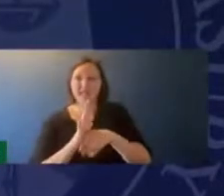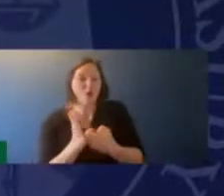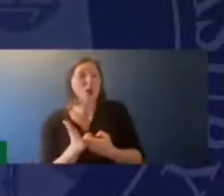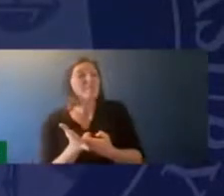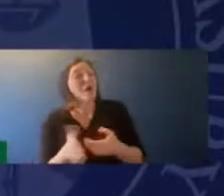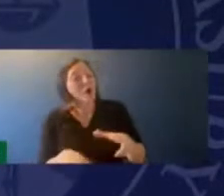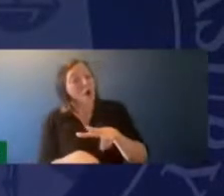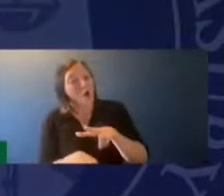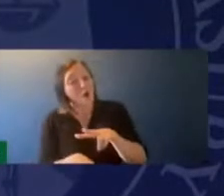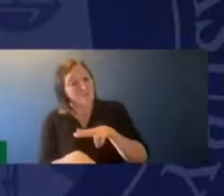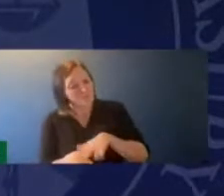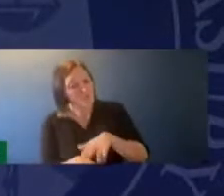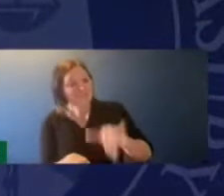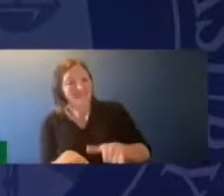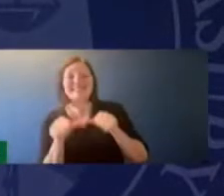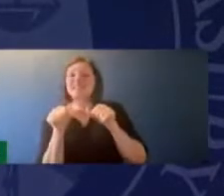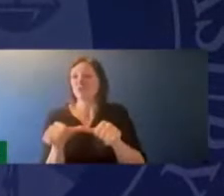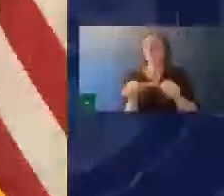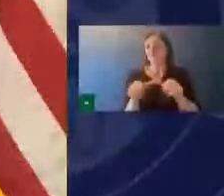remains a risk.